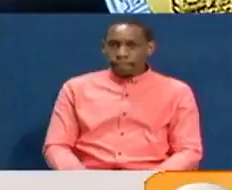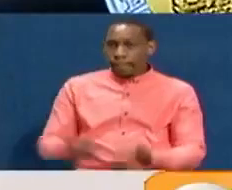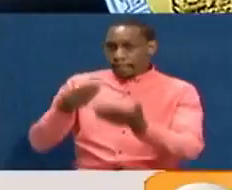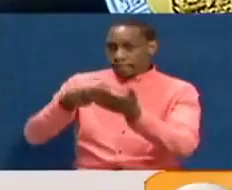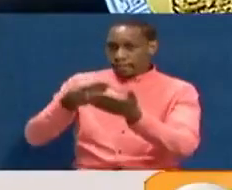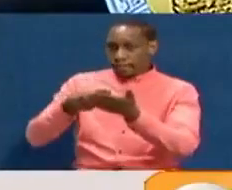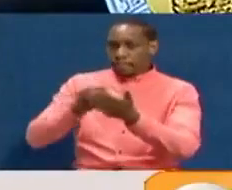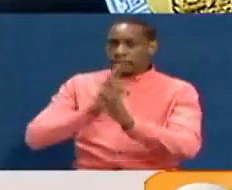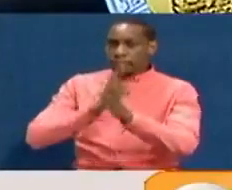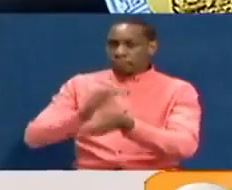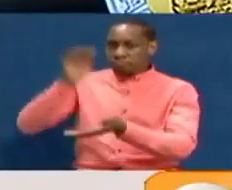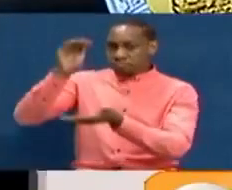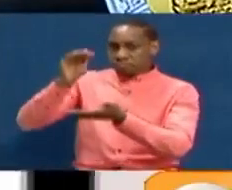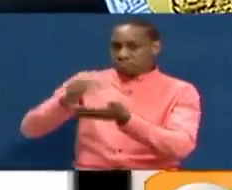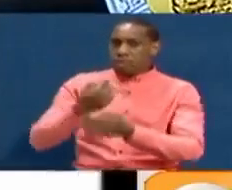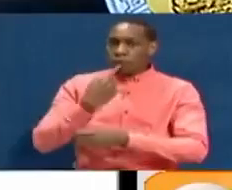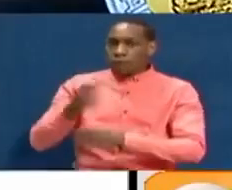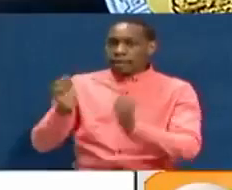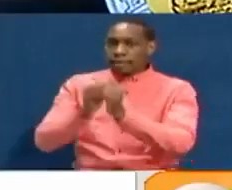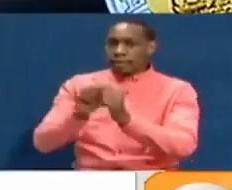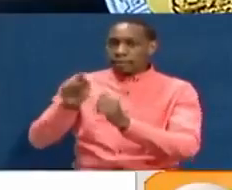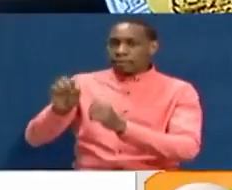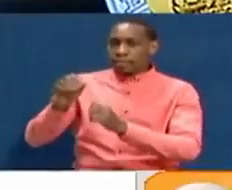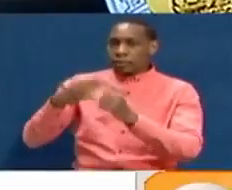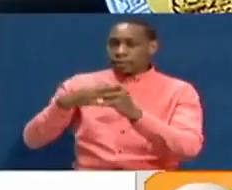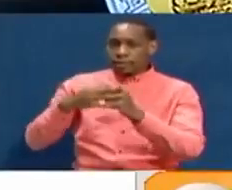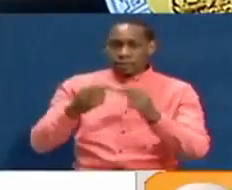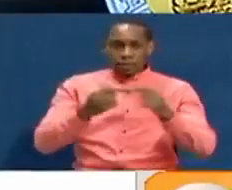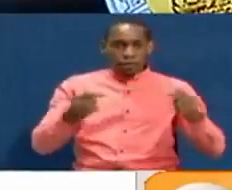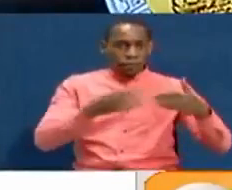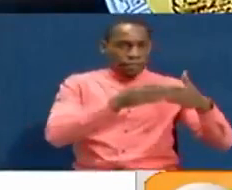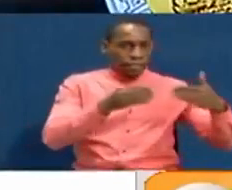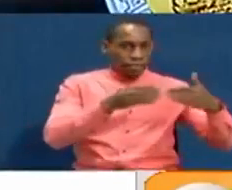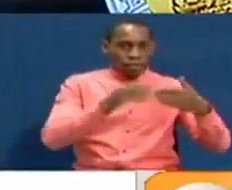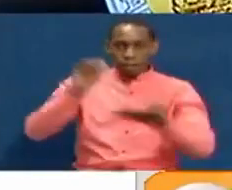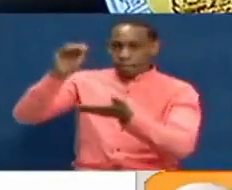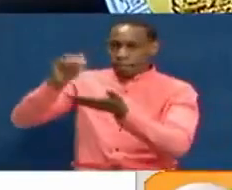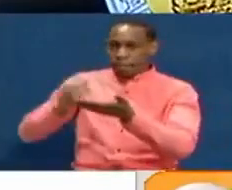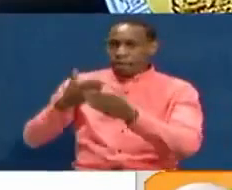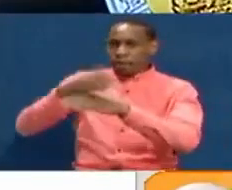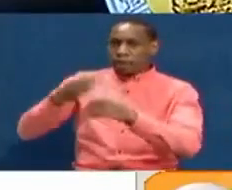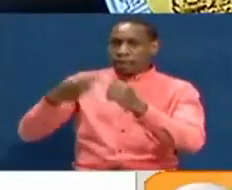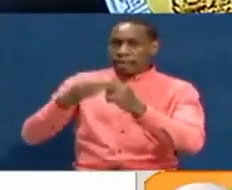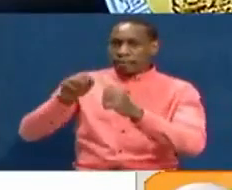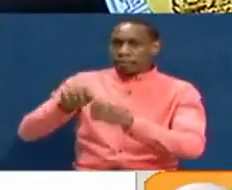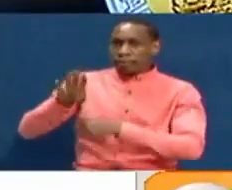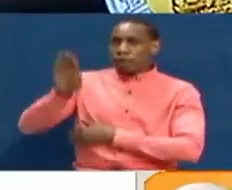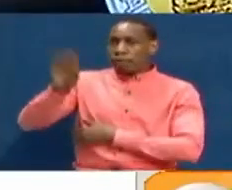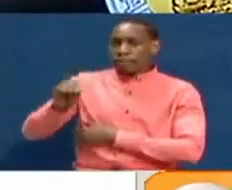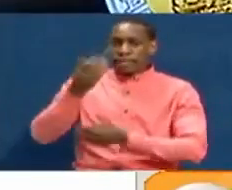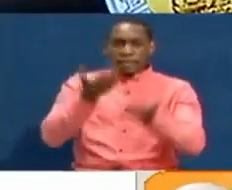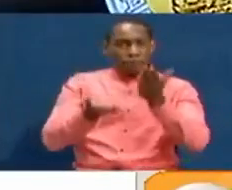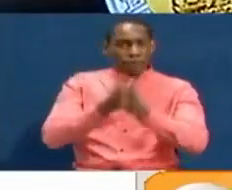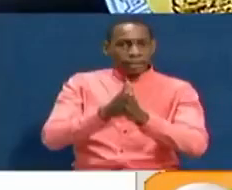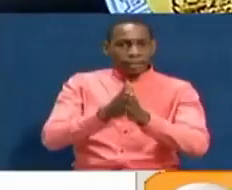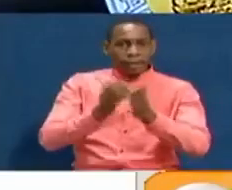the shilling has hit a new record low of 110.08 against the dollar depreciating by more than 8.4 percent